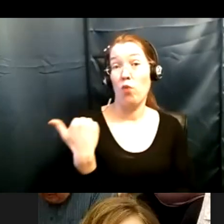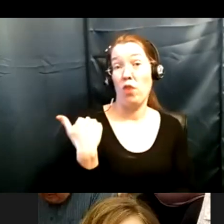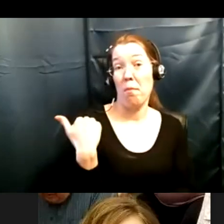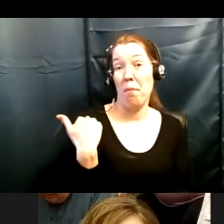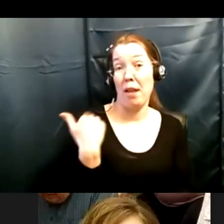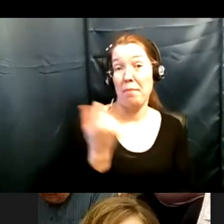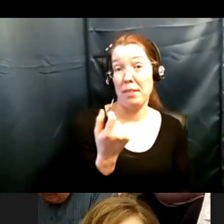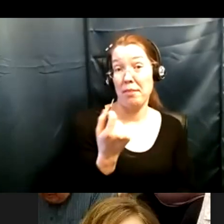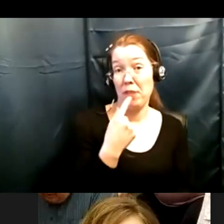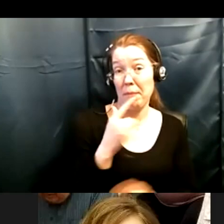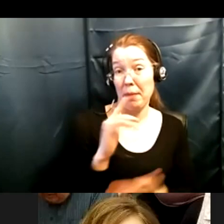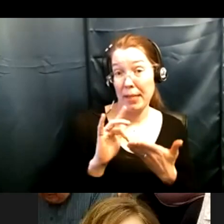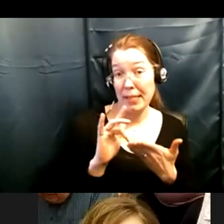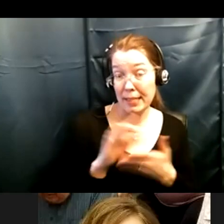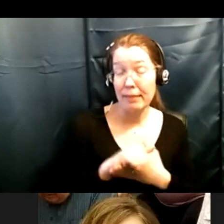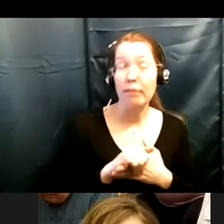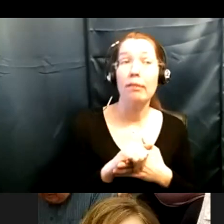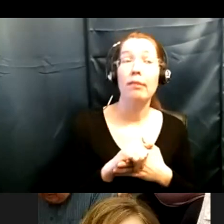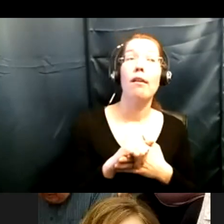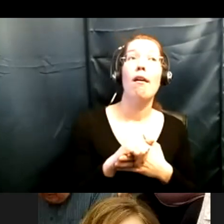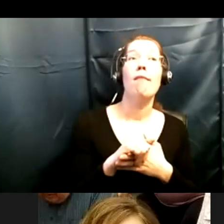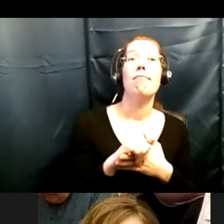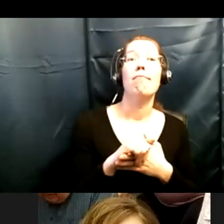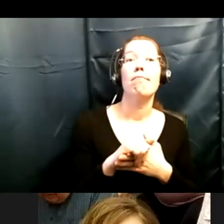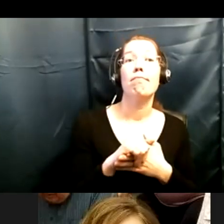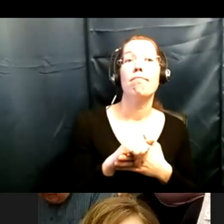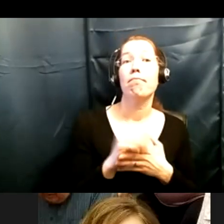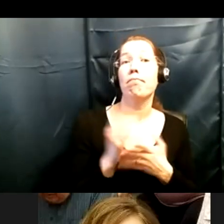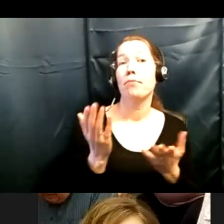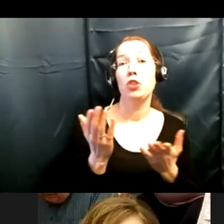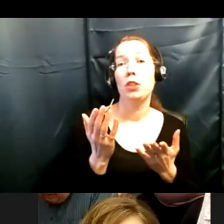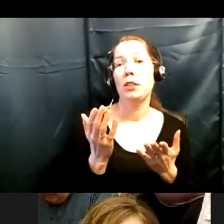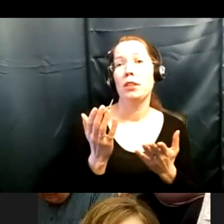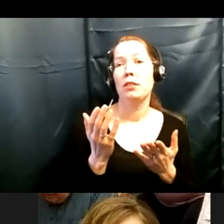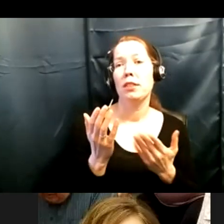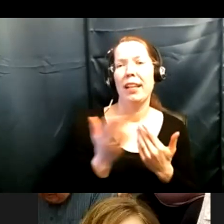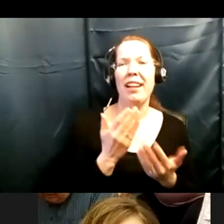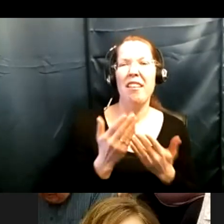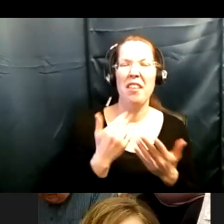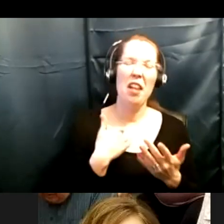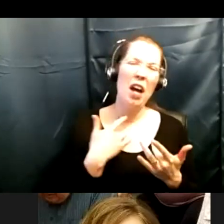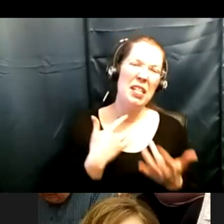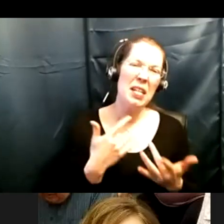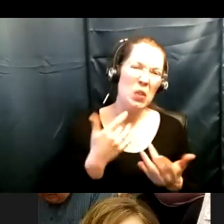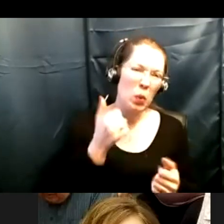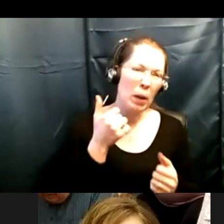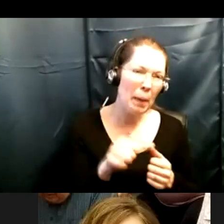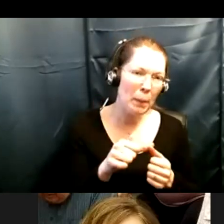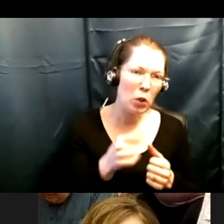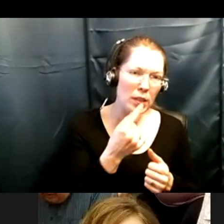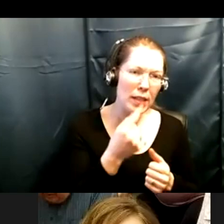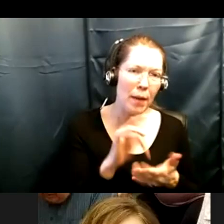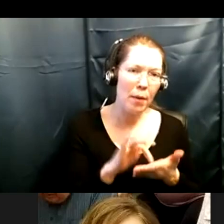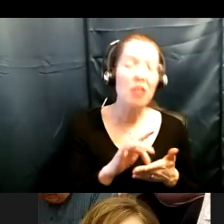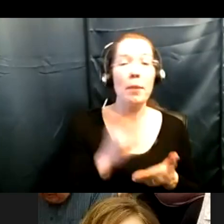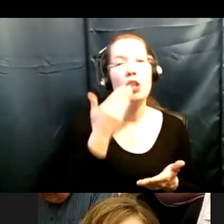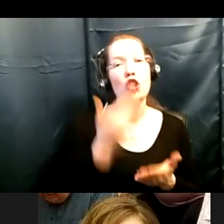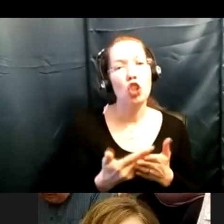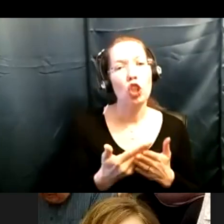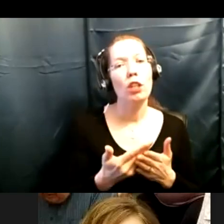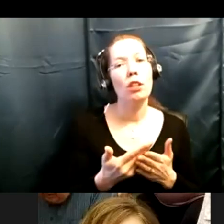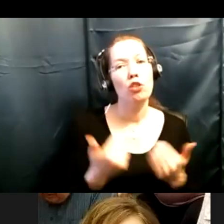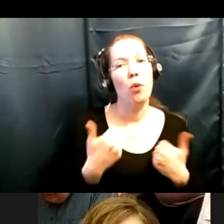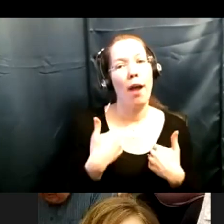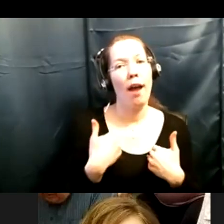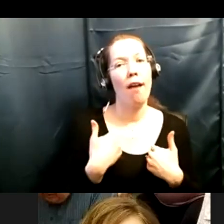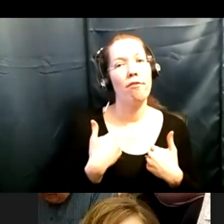my medicine. Just even though I remember to take my medicine, but it's good to remember to have